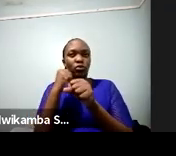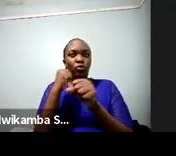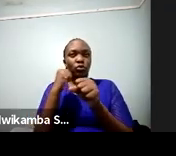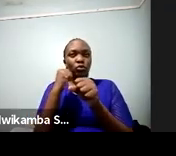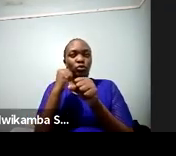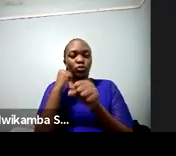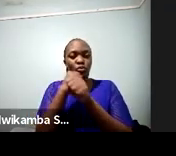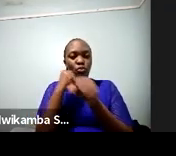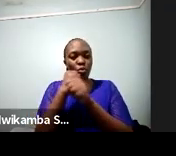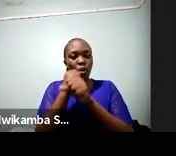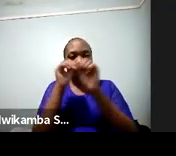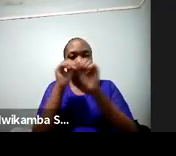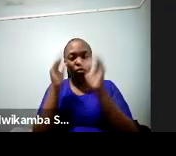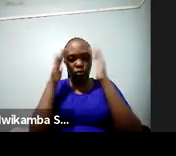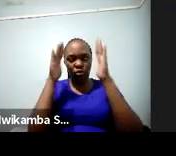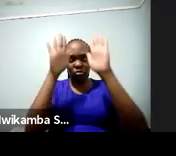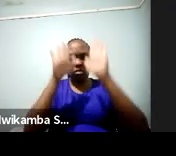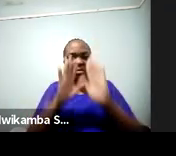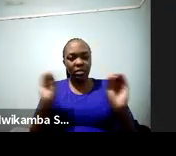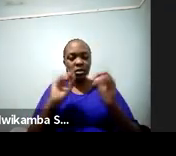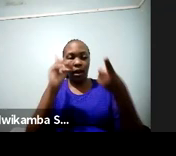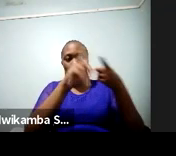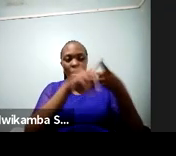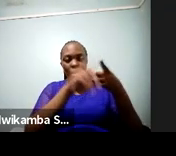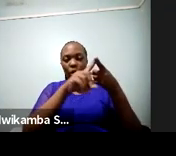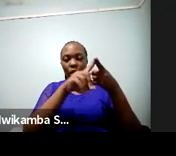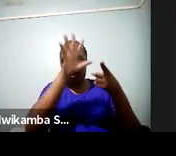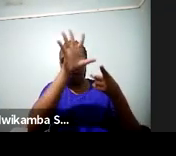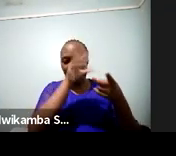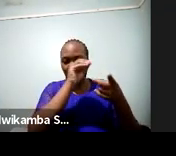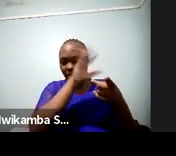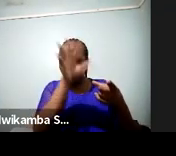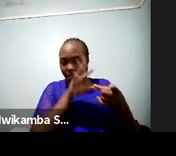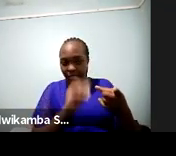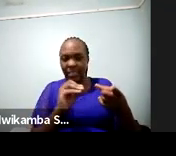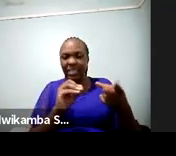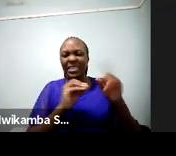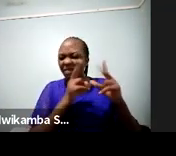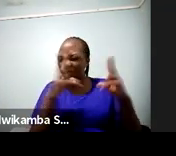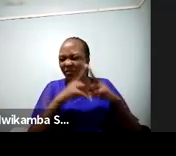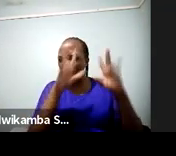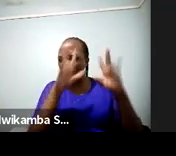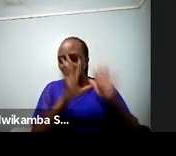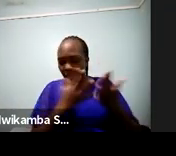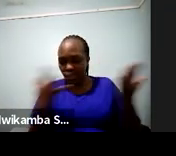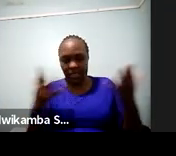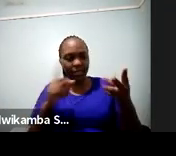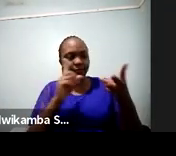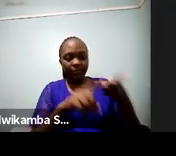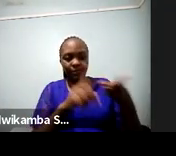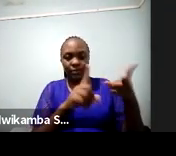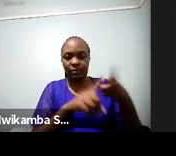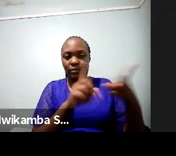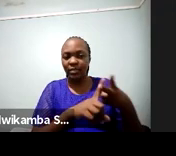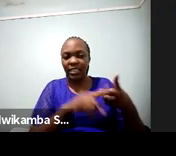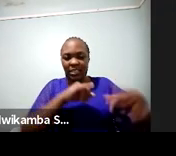necessities, 30% spend it. I mean, you need also to enjoy your life while you live. Dine as